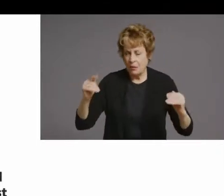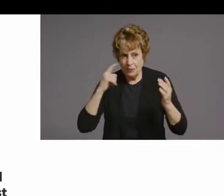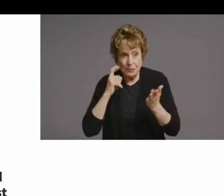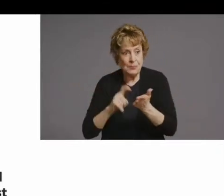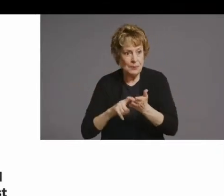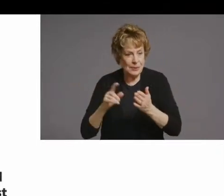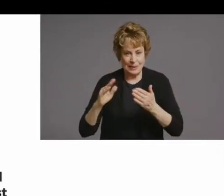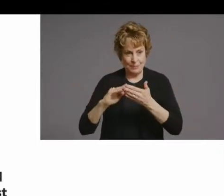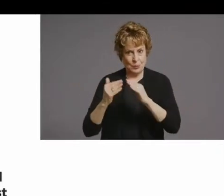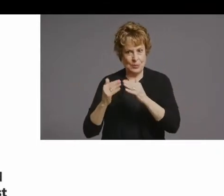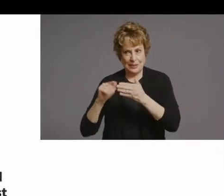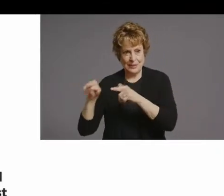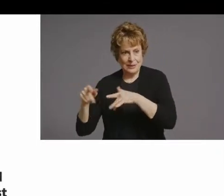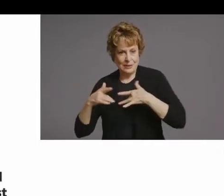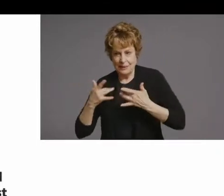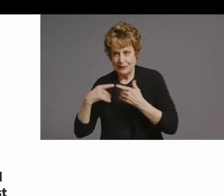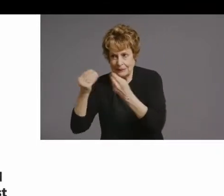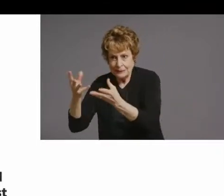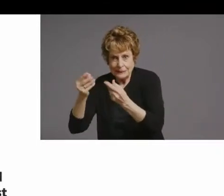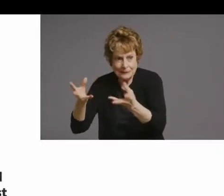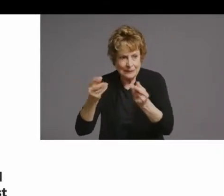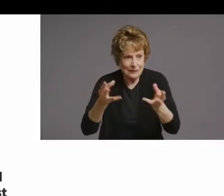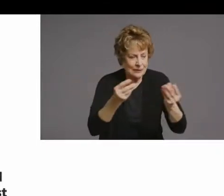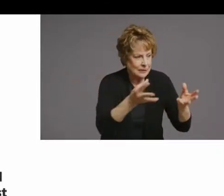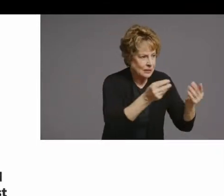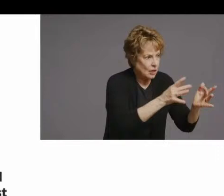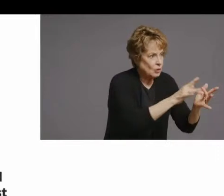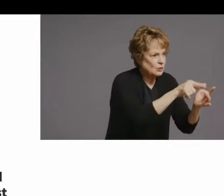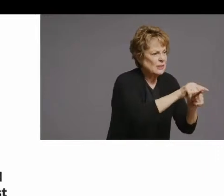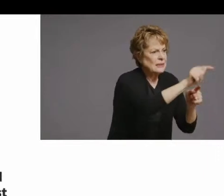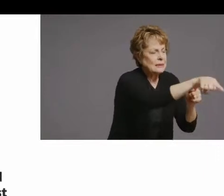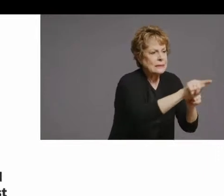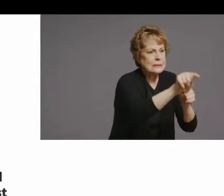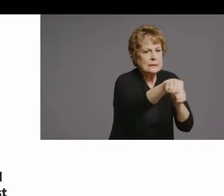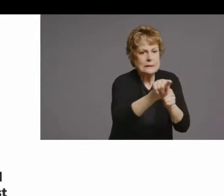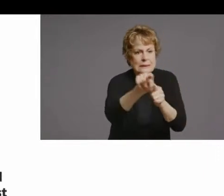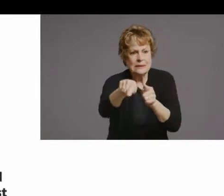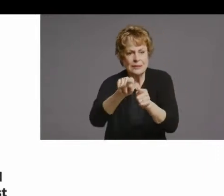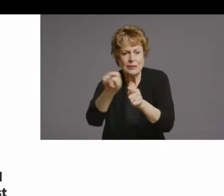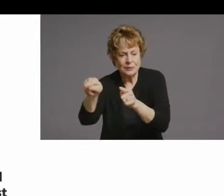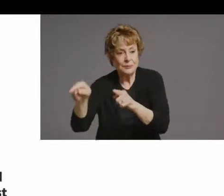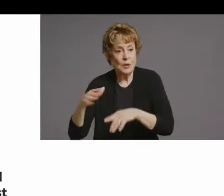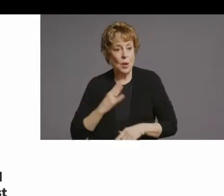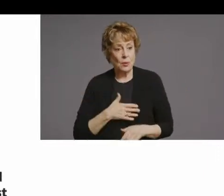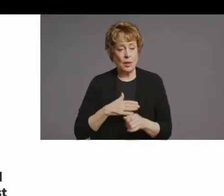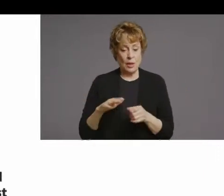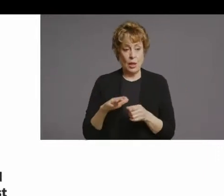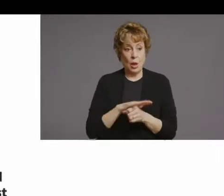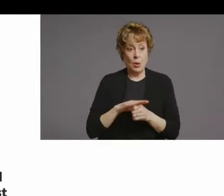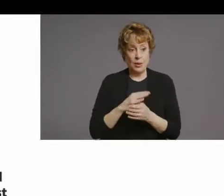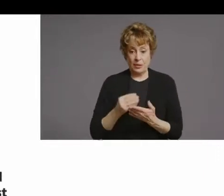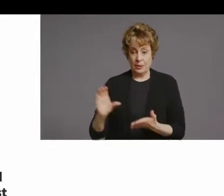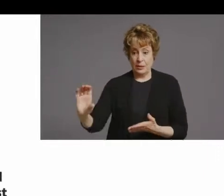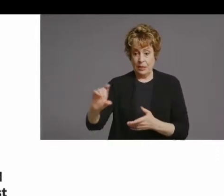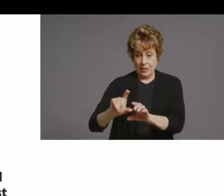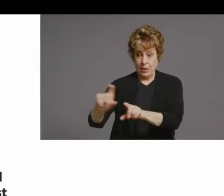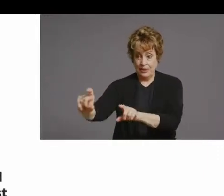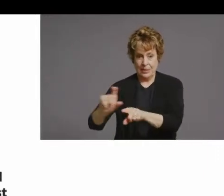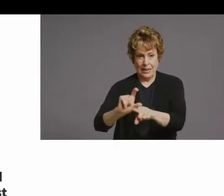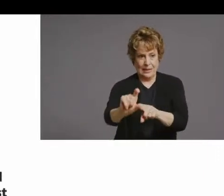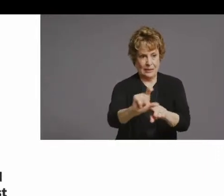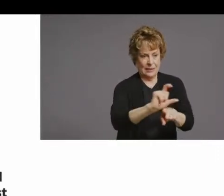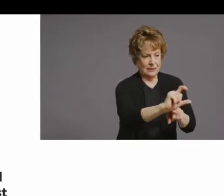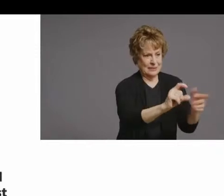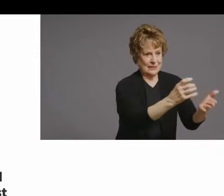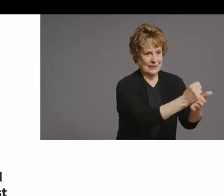events and our outreach. So our local allocator model, that's where we're using our experts in public